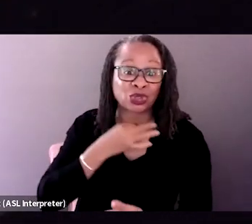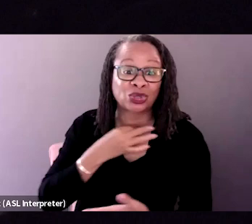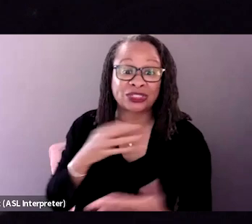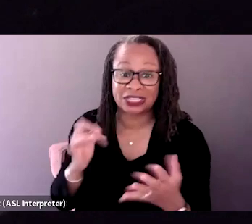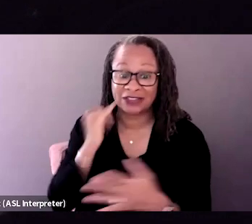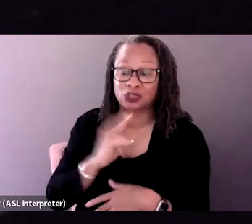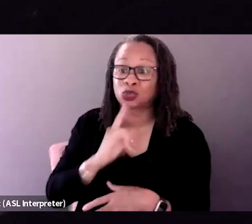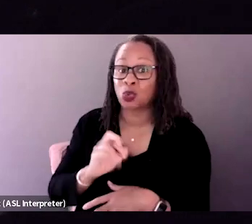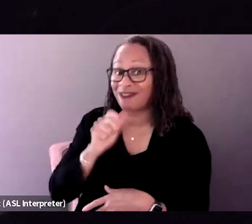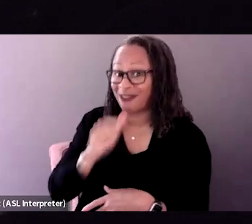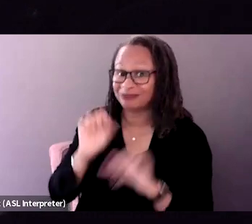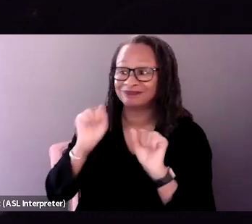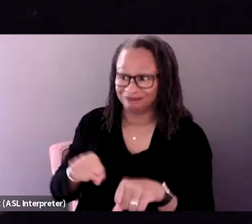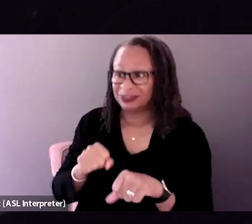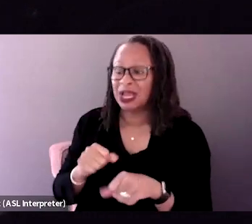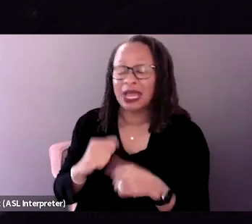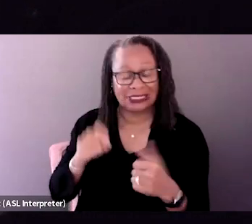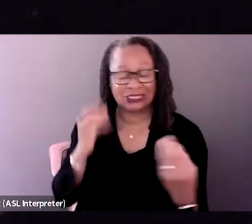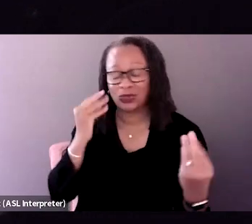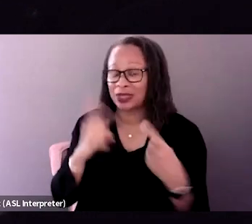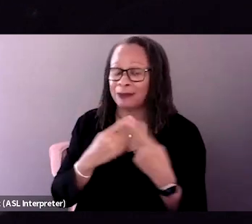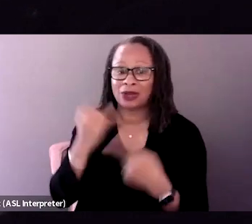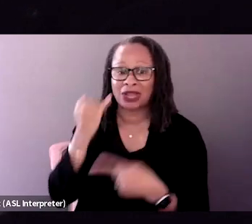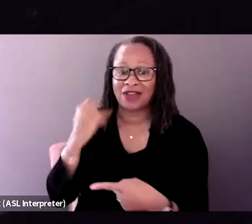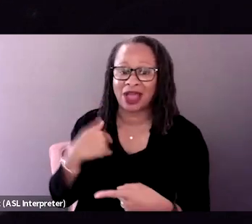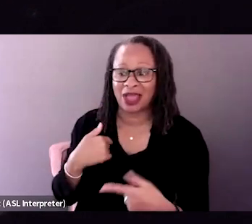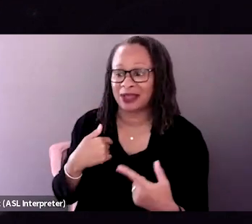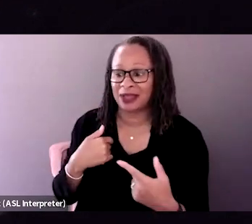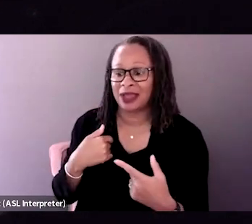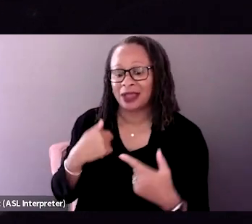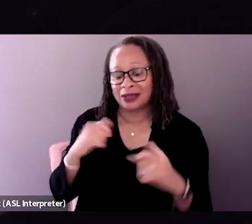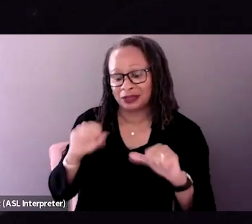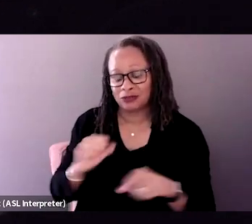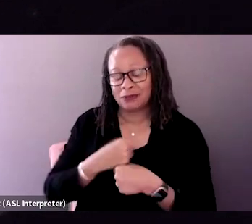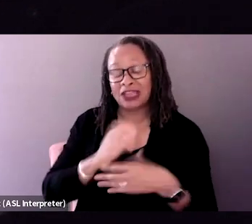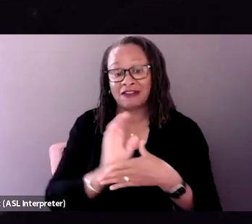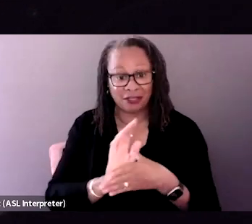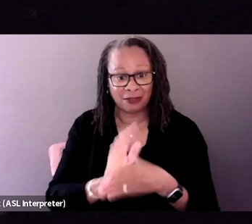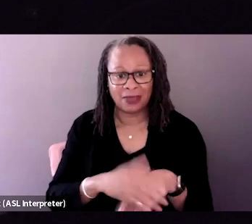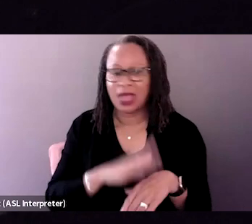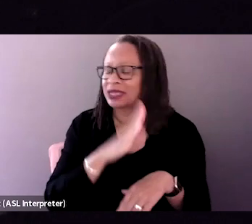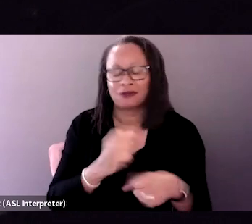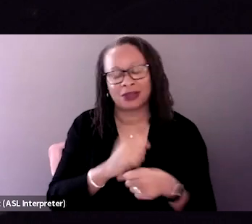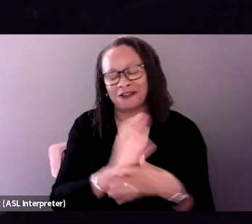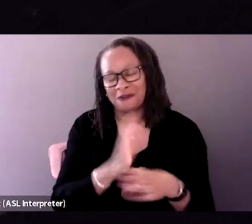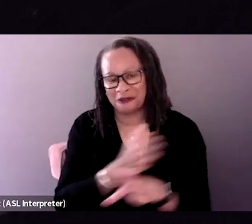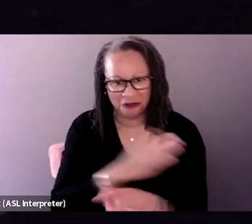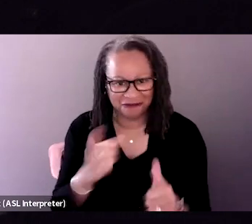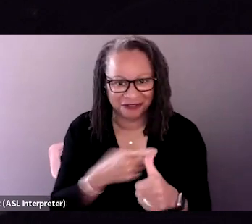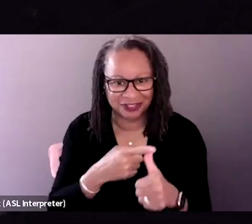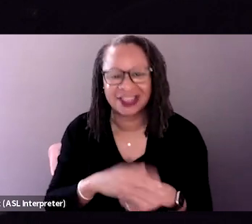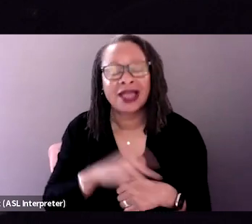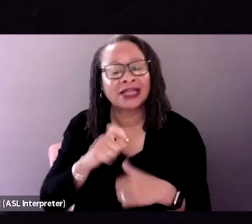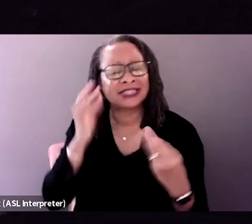not. I needed to think about whether I could make a film, which I'd never made a film before. And I needed to think